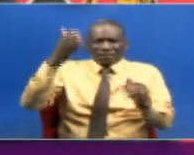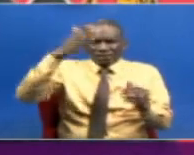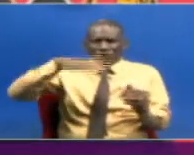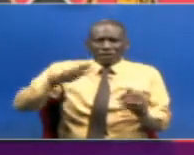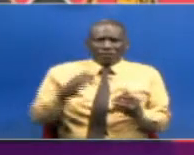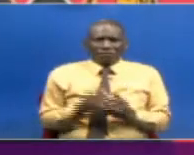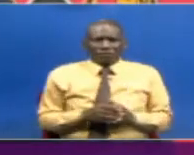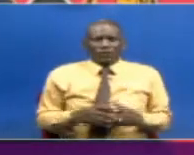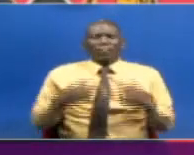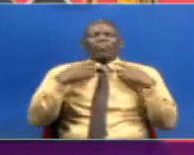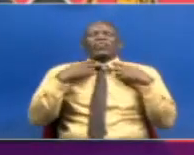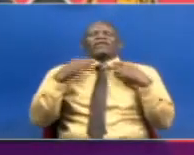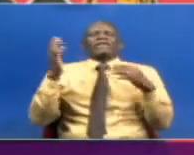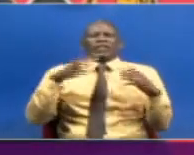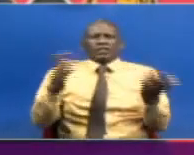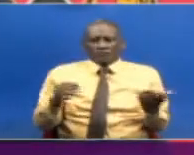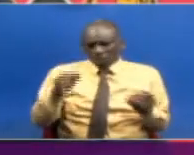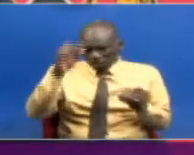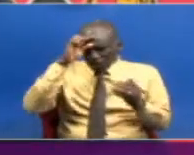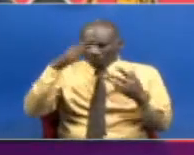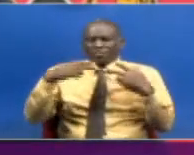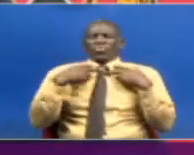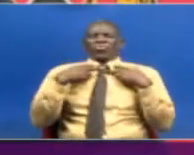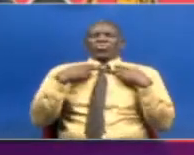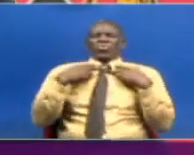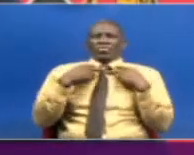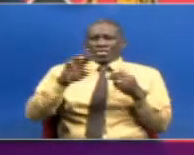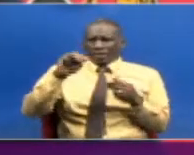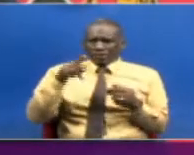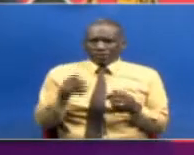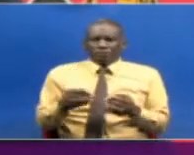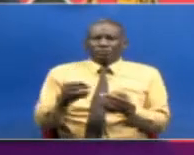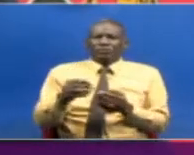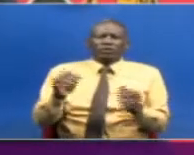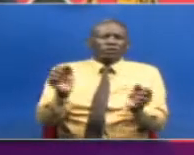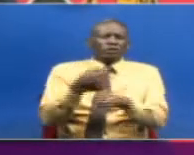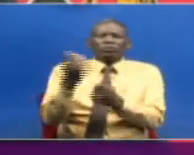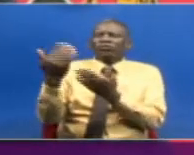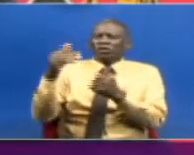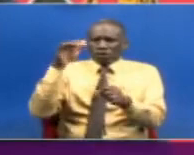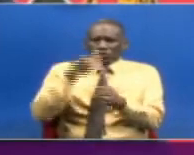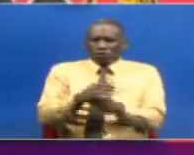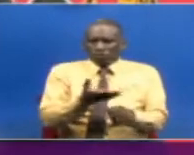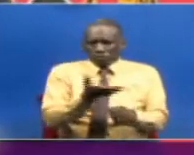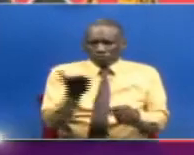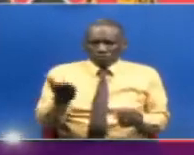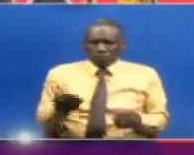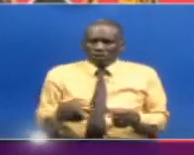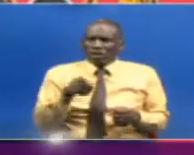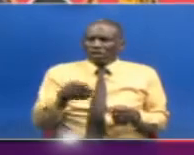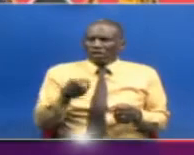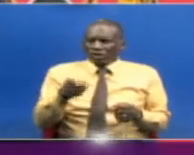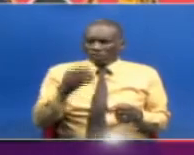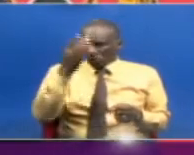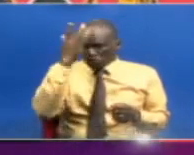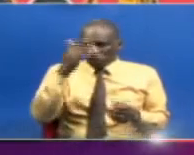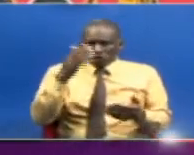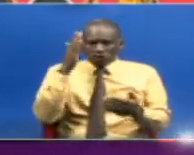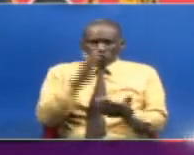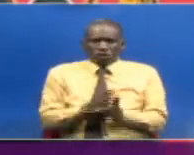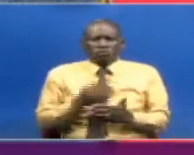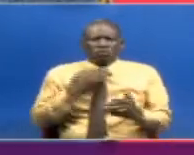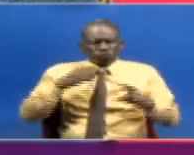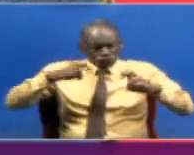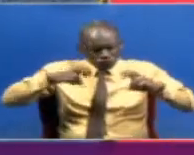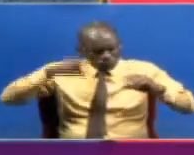capture, state capture. So you shouldn't expect much from them. And this is why we have to really go deep into these